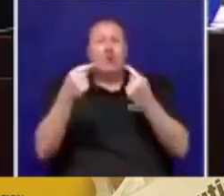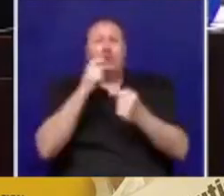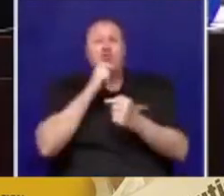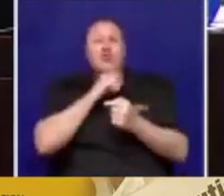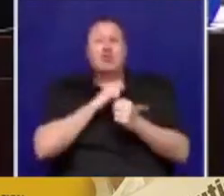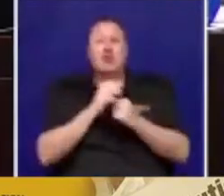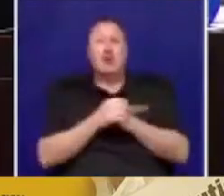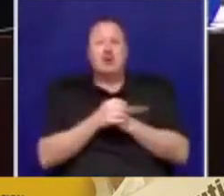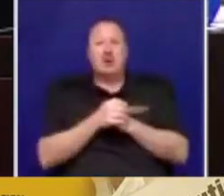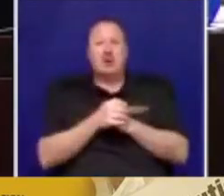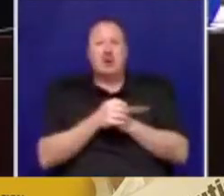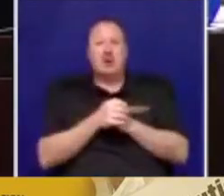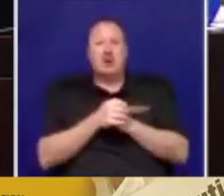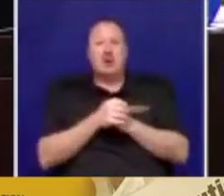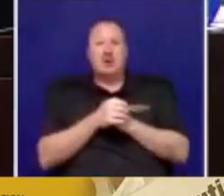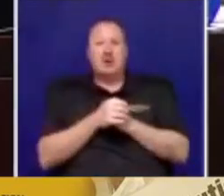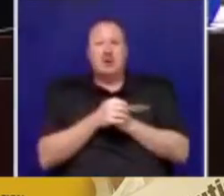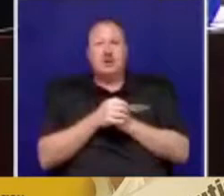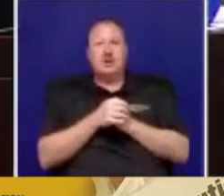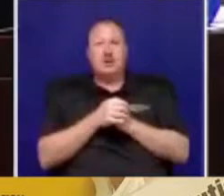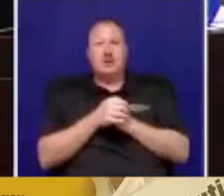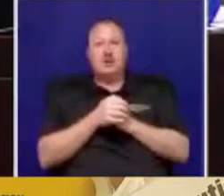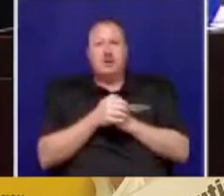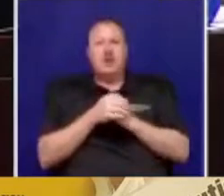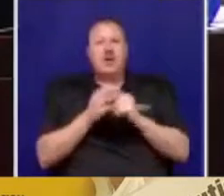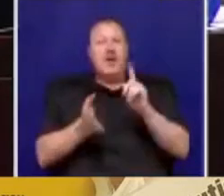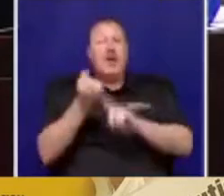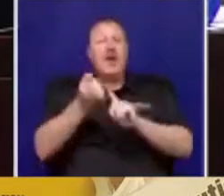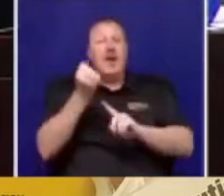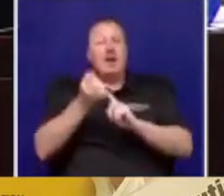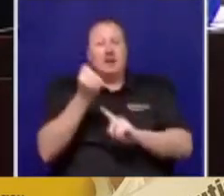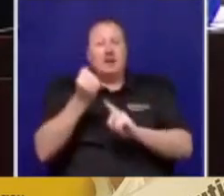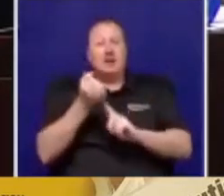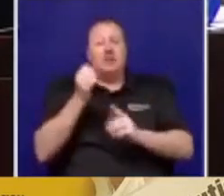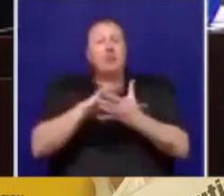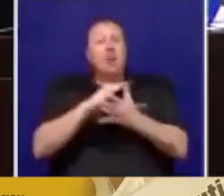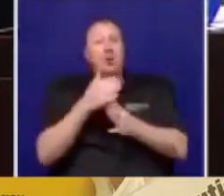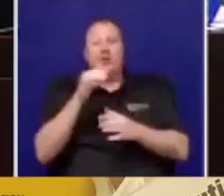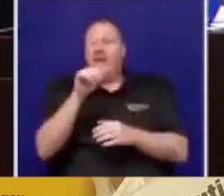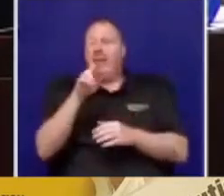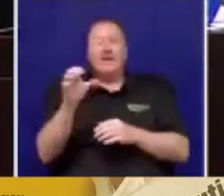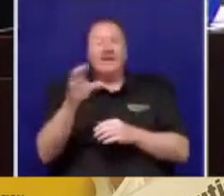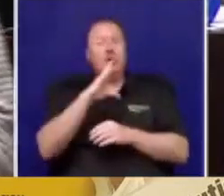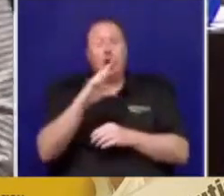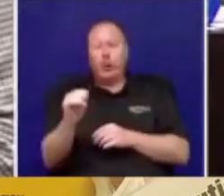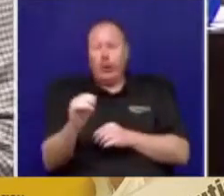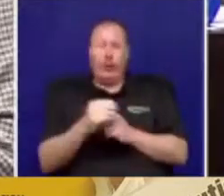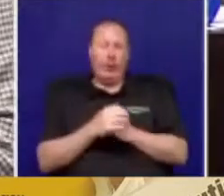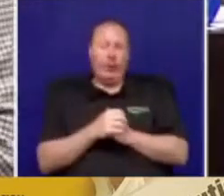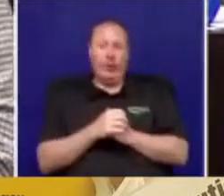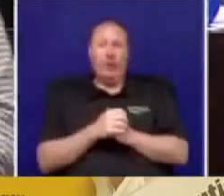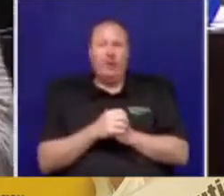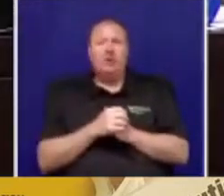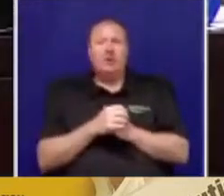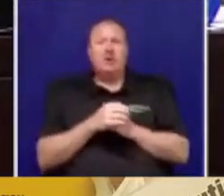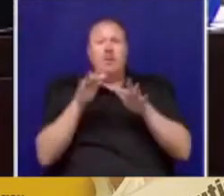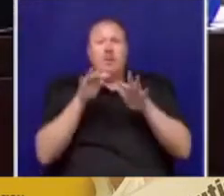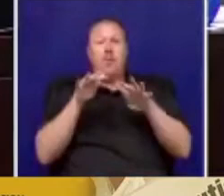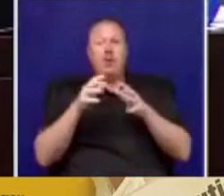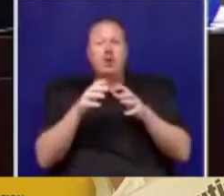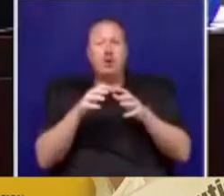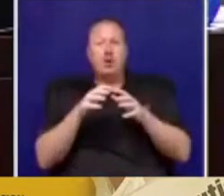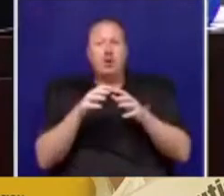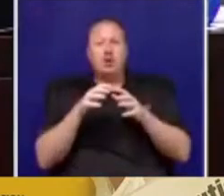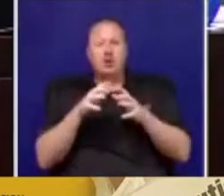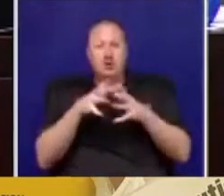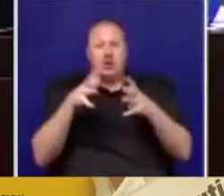have been in spite of the ANC and not because of it. And while our population has increased by